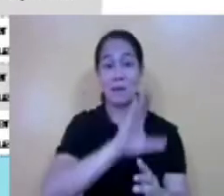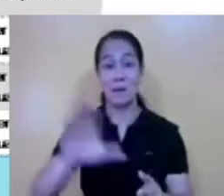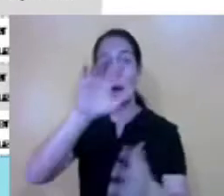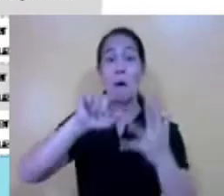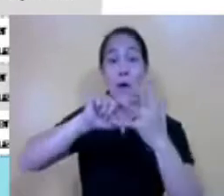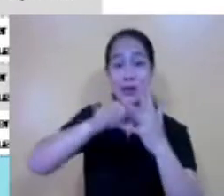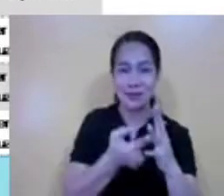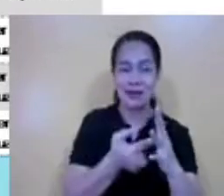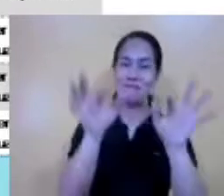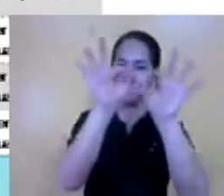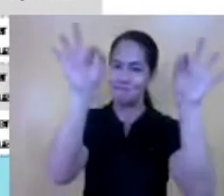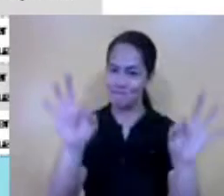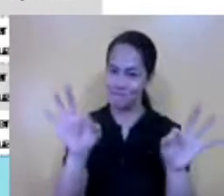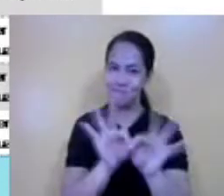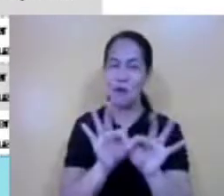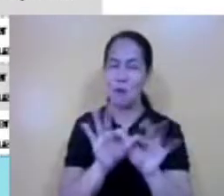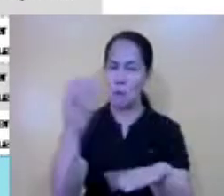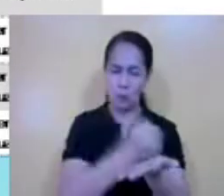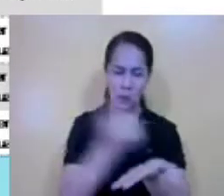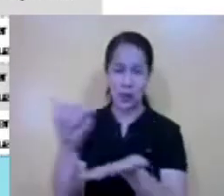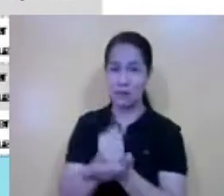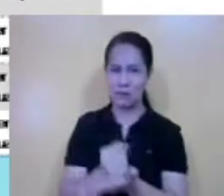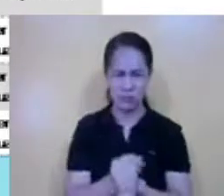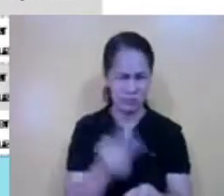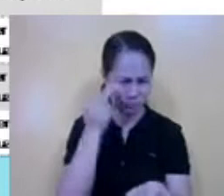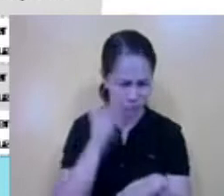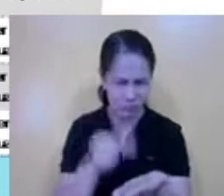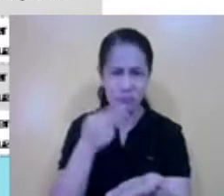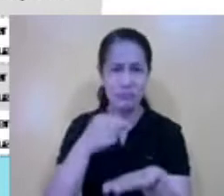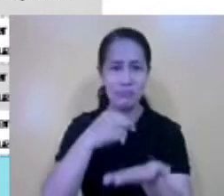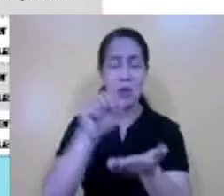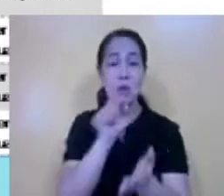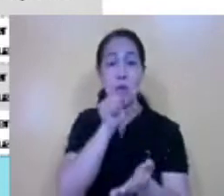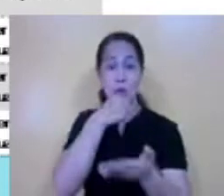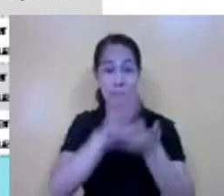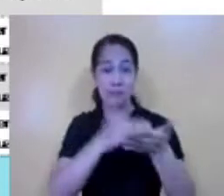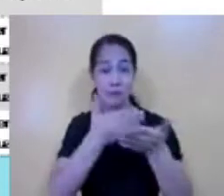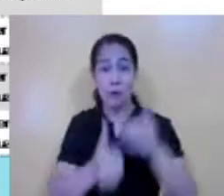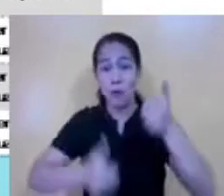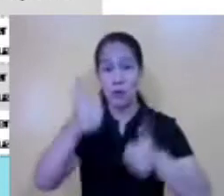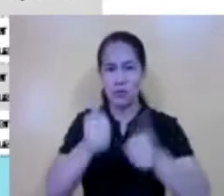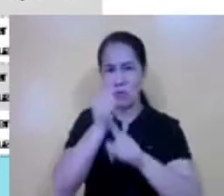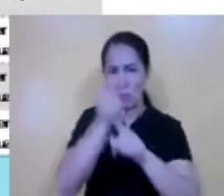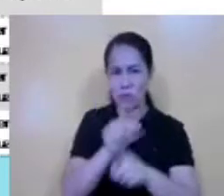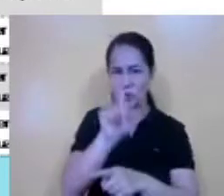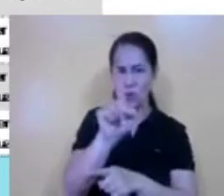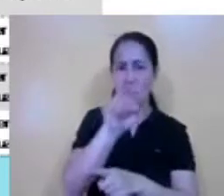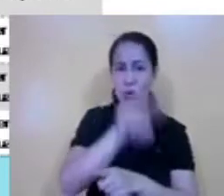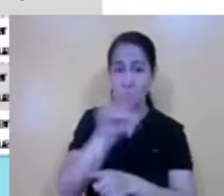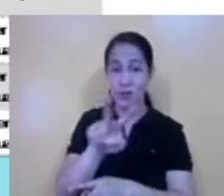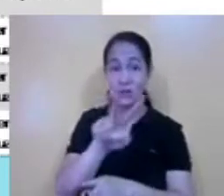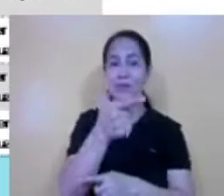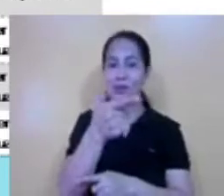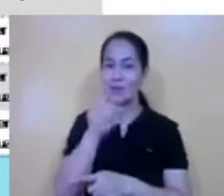collection. You will notice that we retained the old schedule, which is August 1, 2021. The reason